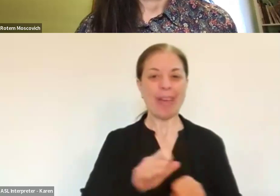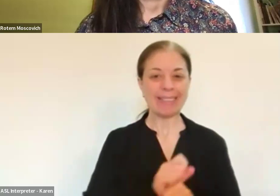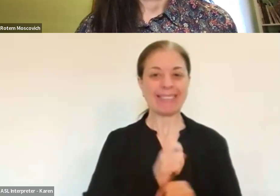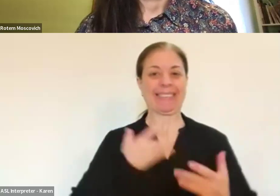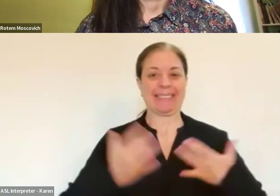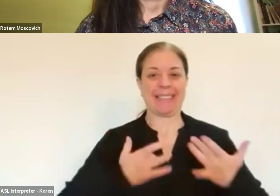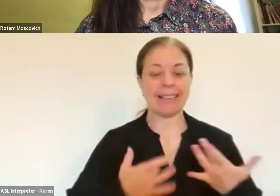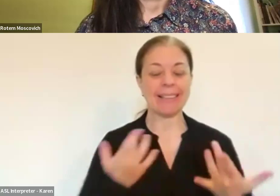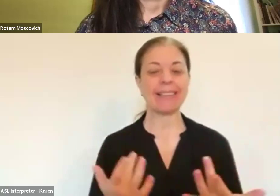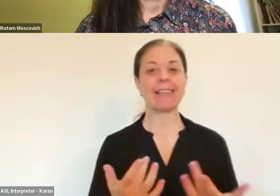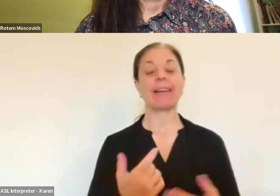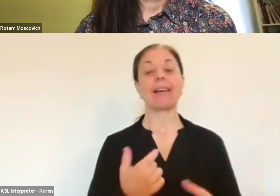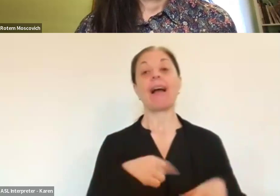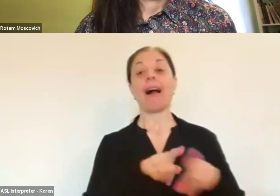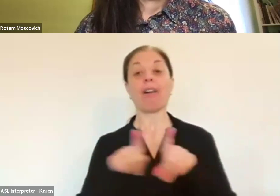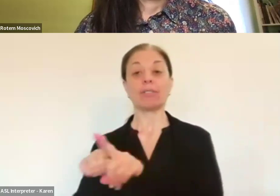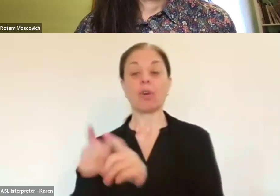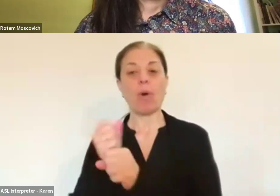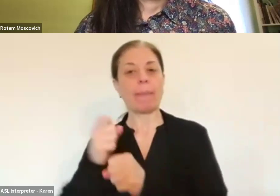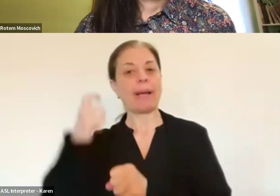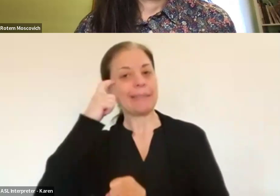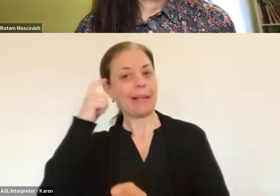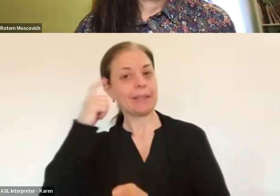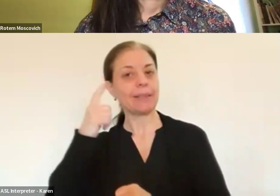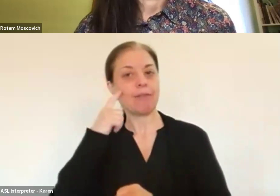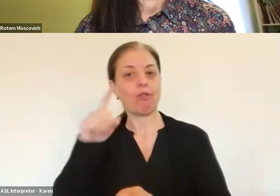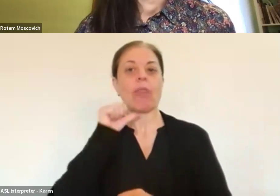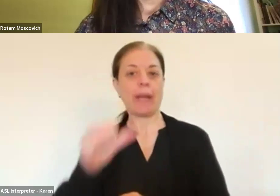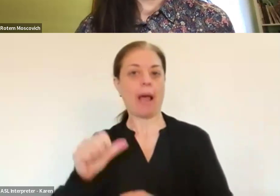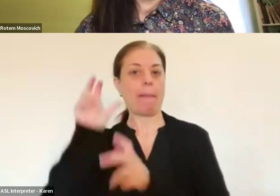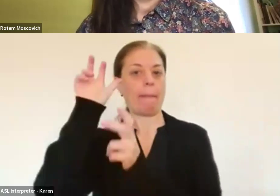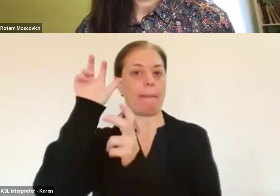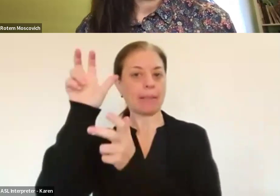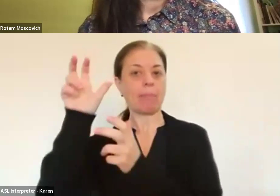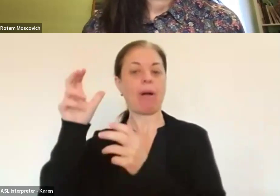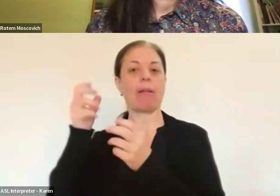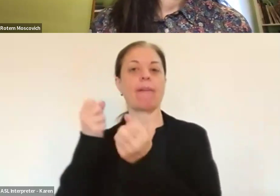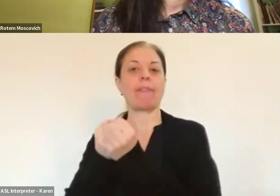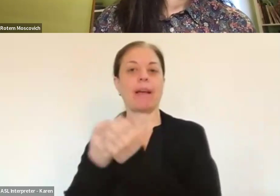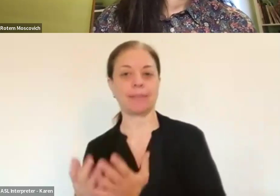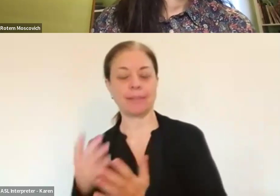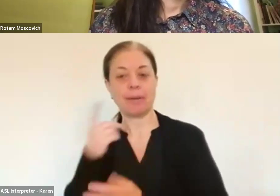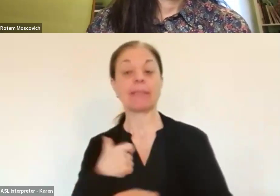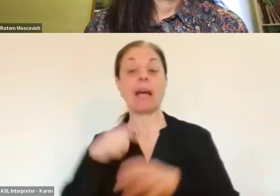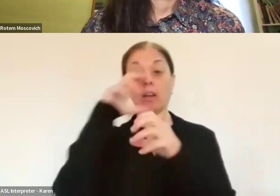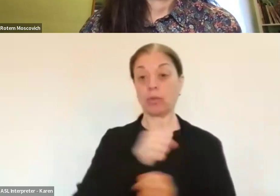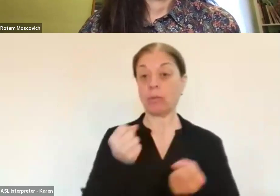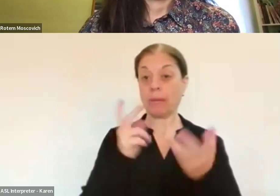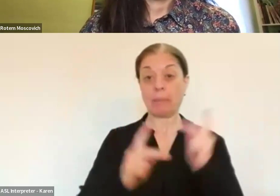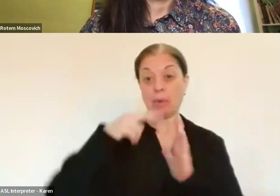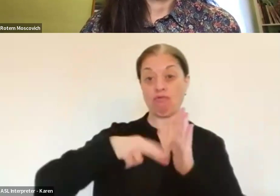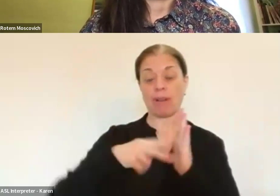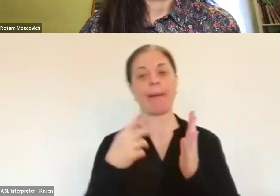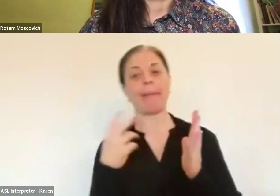exciting. I also wanted it to make sense for the non-basketball fans out there, because I assumed that a lot of the people reading the book, I